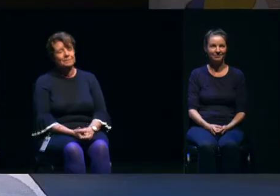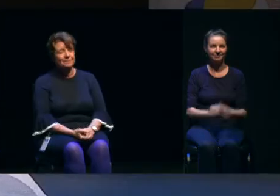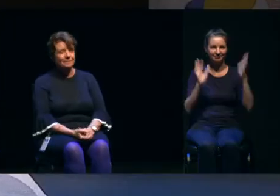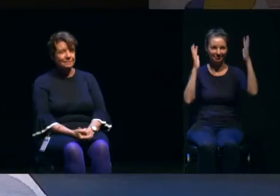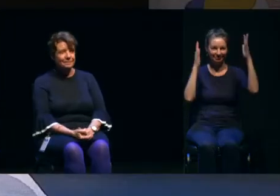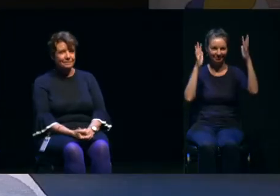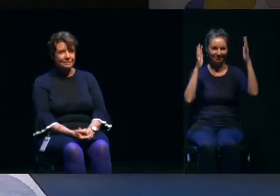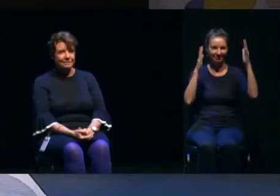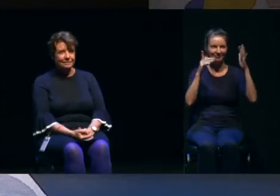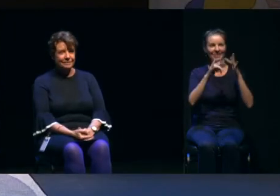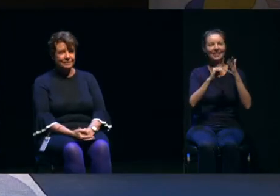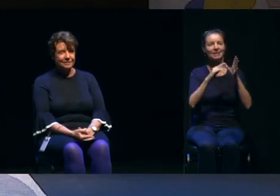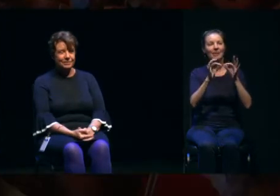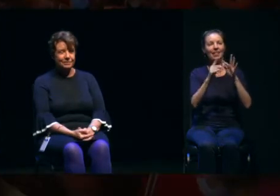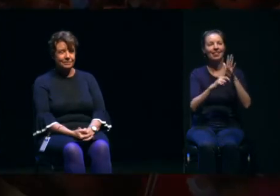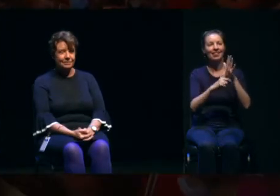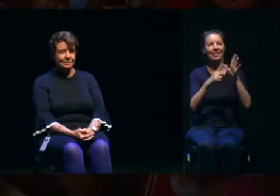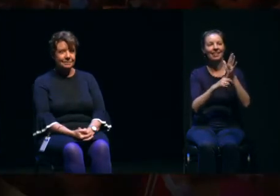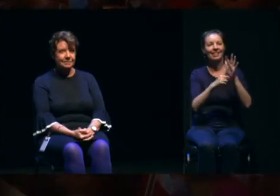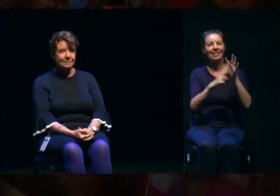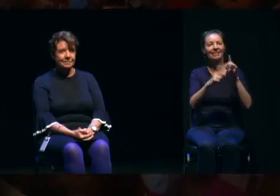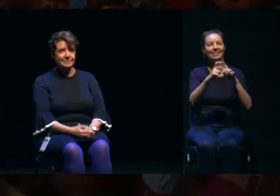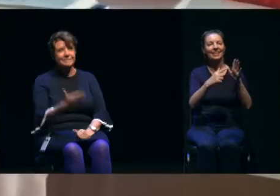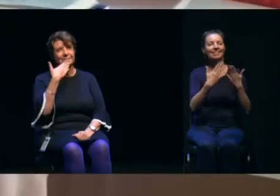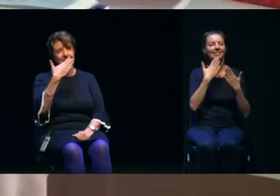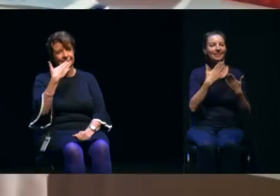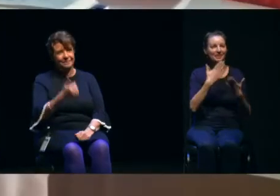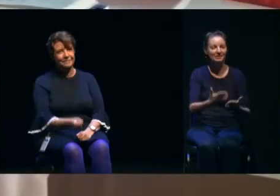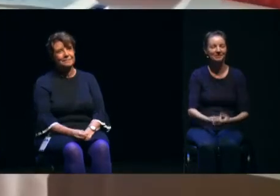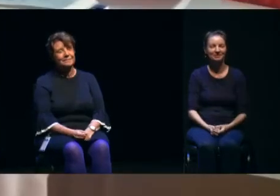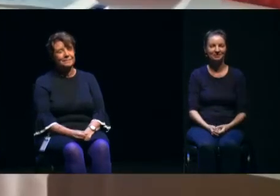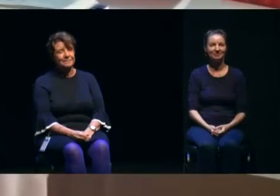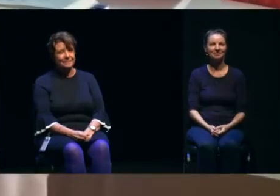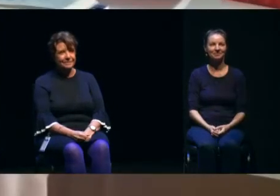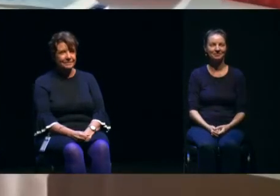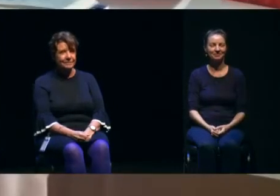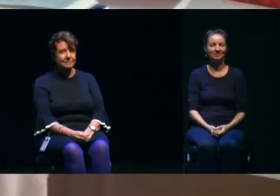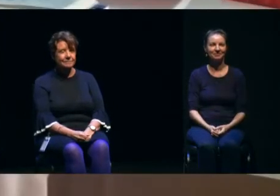Isabel Allende, thank you very much. Thank you. Thank you. Thank you.